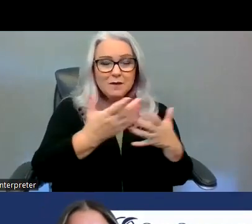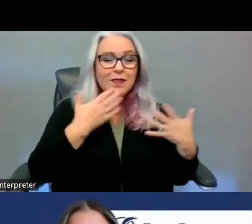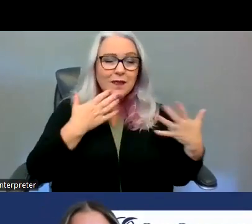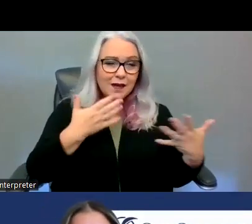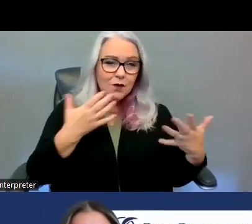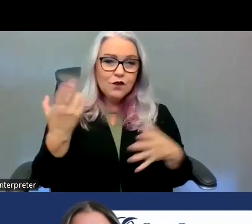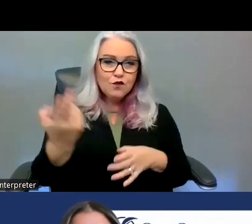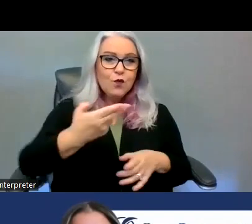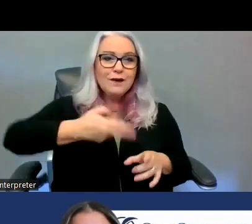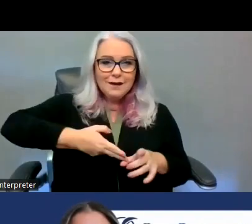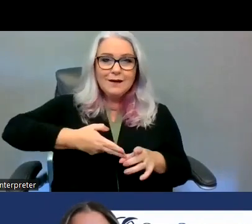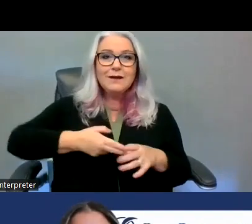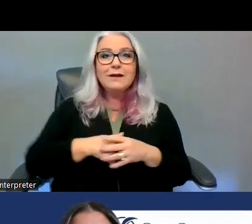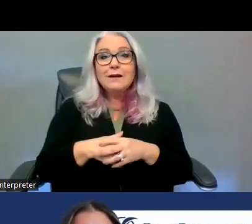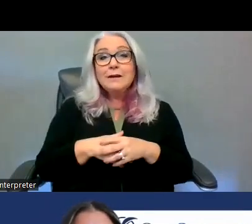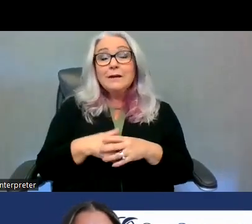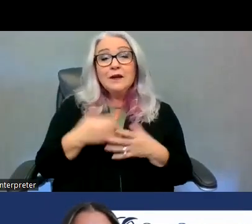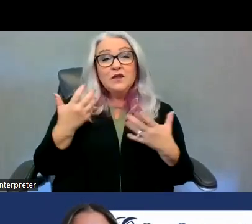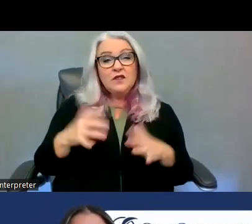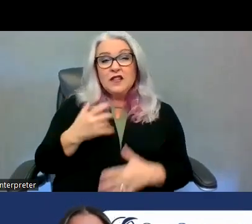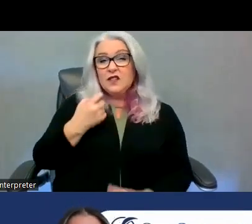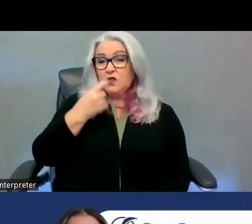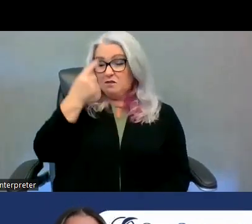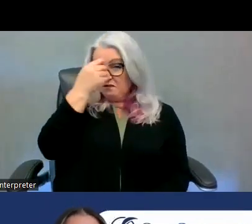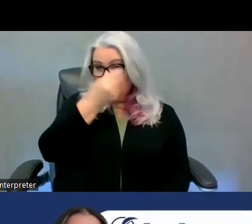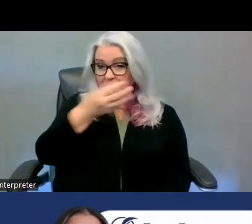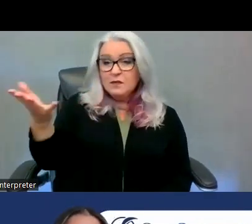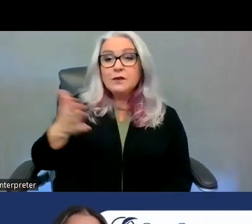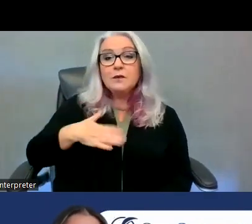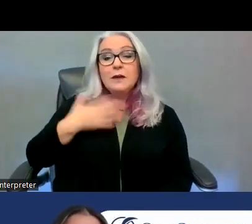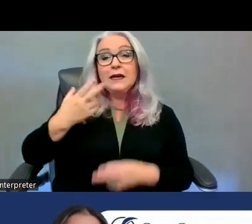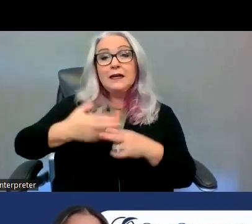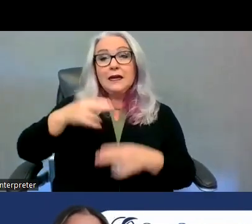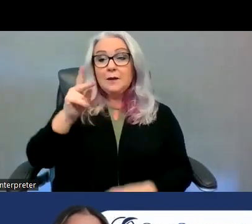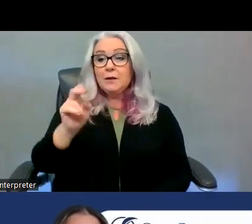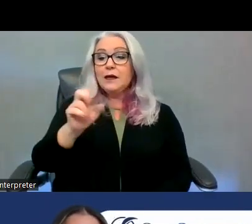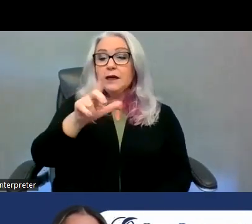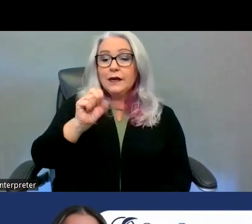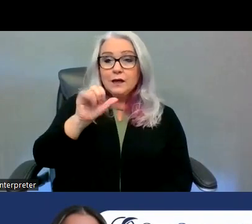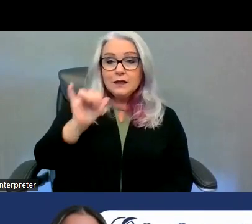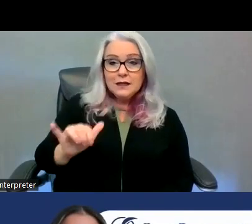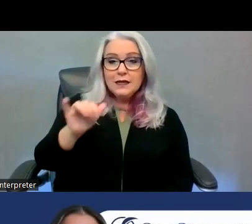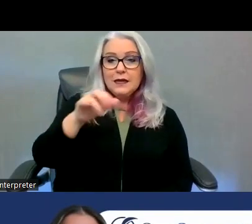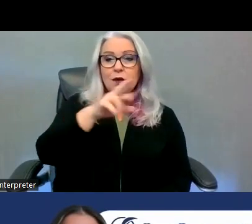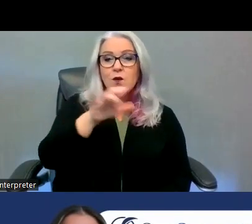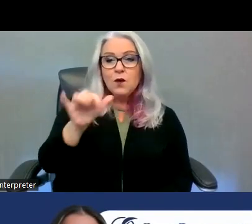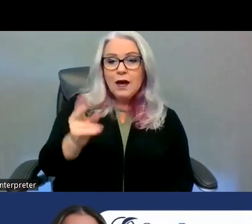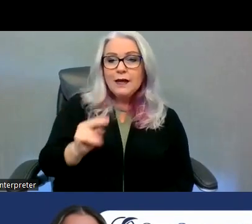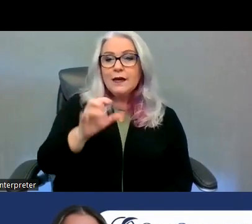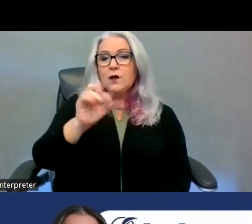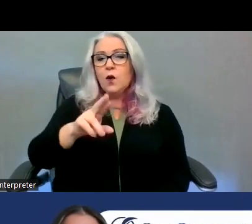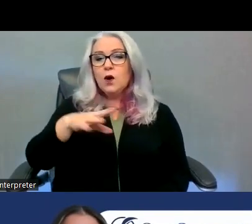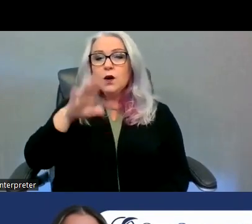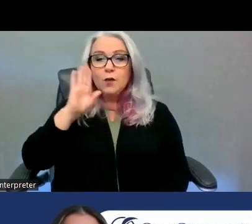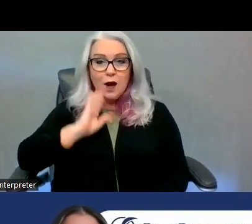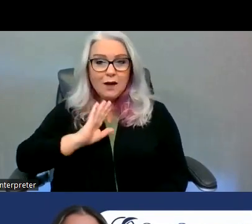for joining. As Nasha had mentioned, my name is Kelsey Ryan or Kelsey Brown. I'll go by either.